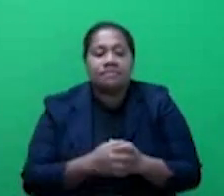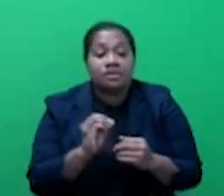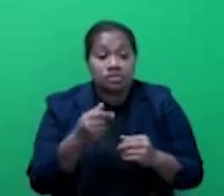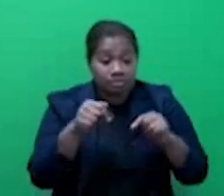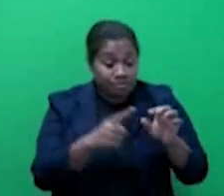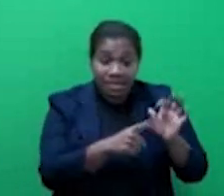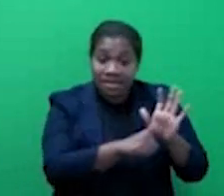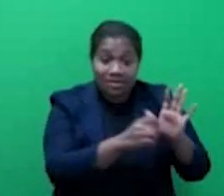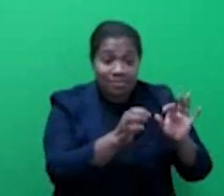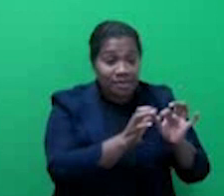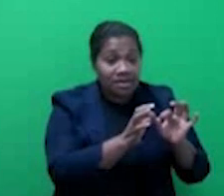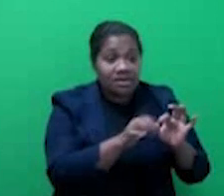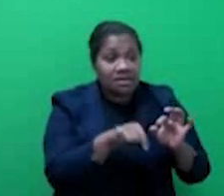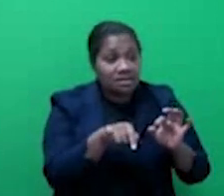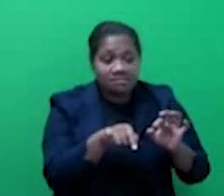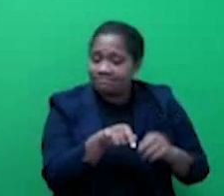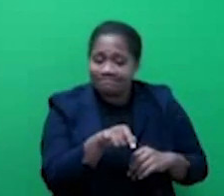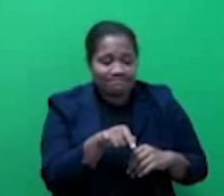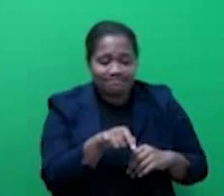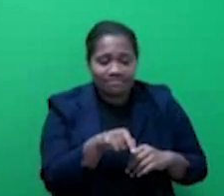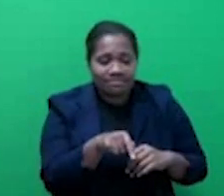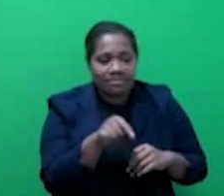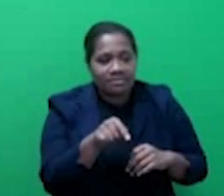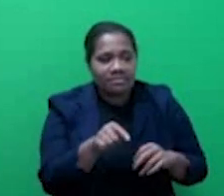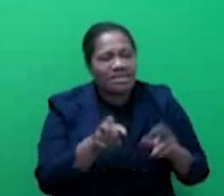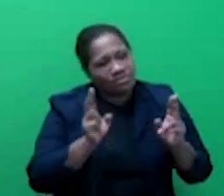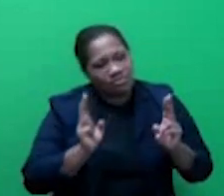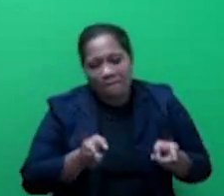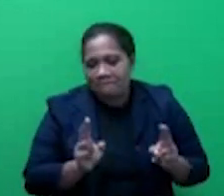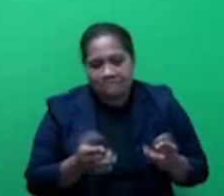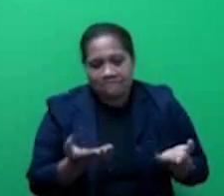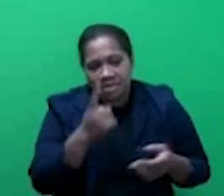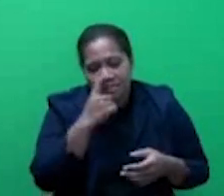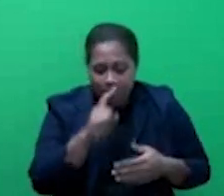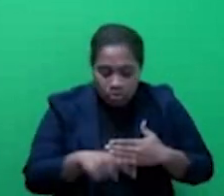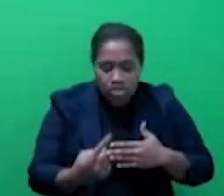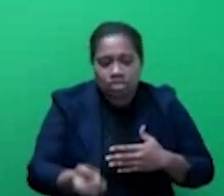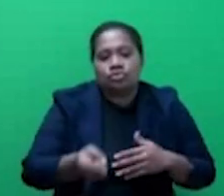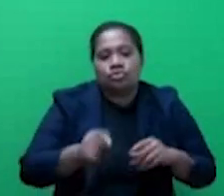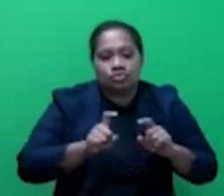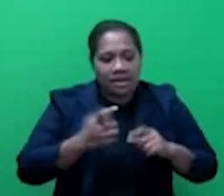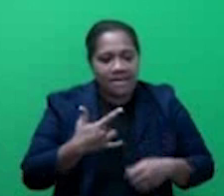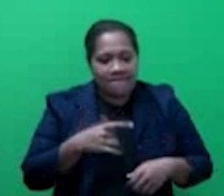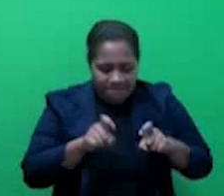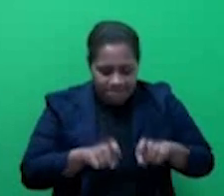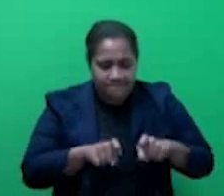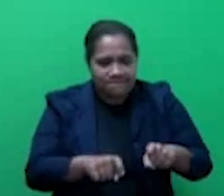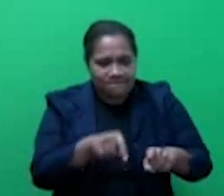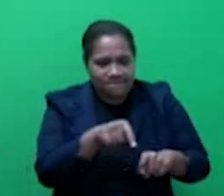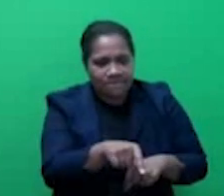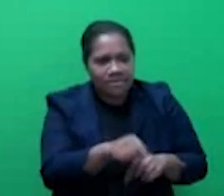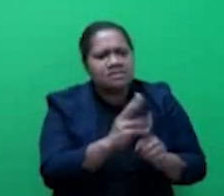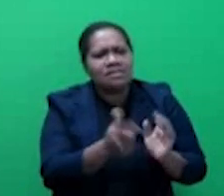in PRB's case, that has been the norm, where people continue to live in the flat, and